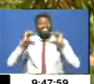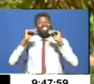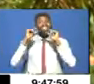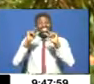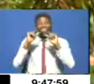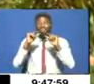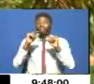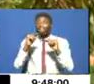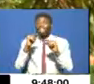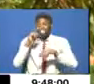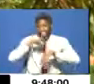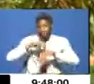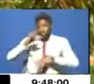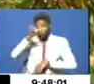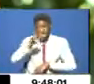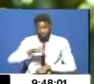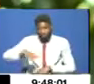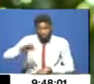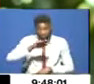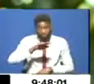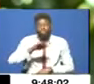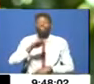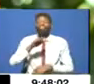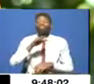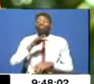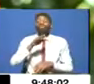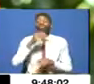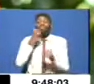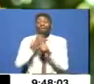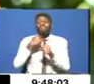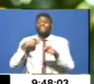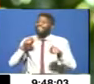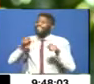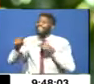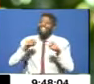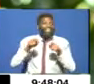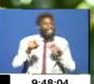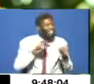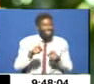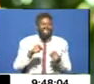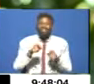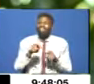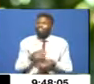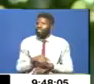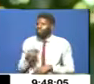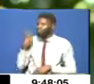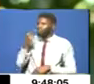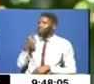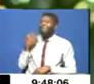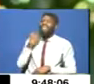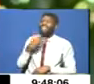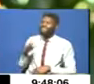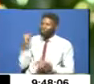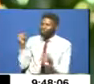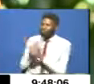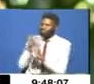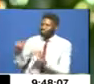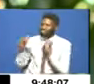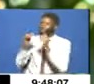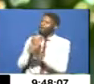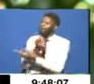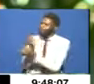veterinary officer, I was doing a lot of administration. But who wouldn't want that? Who wouldn't want to be promoted? I mean, everyone wants to go